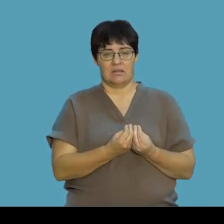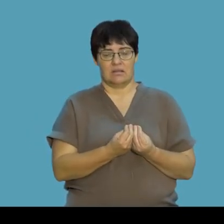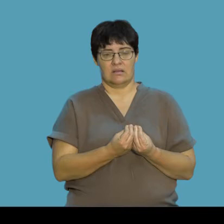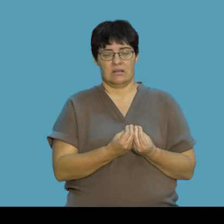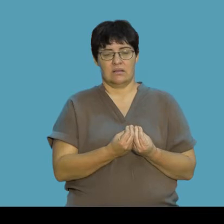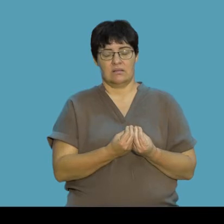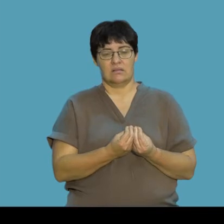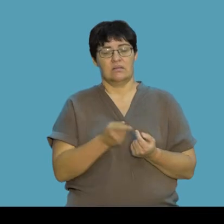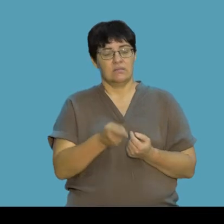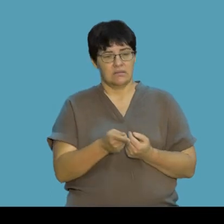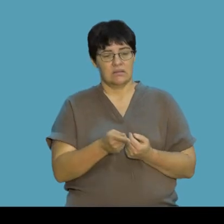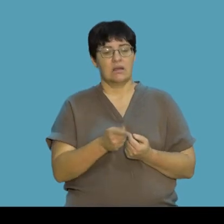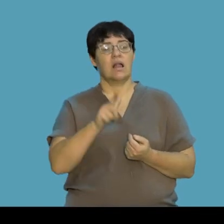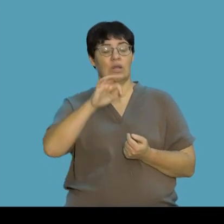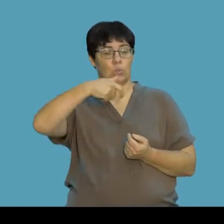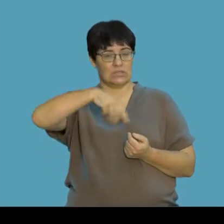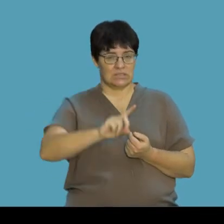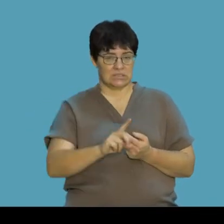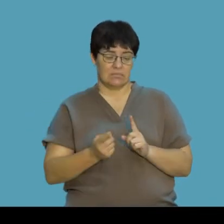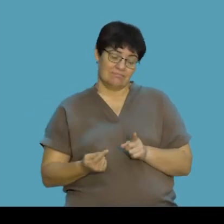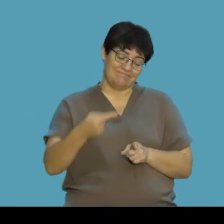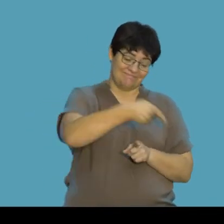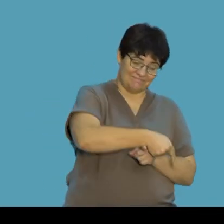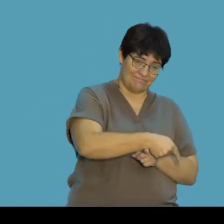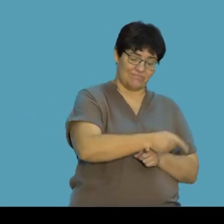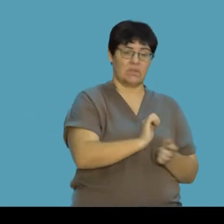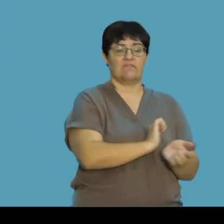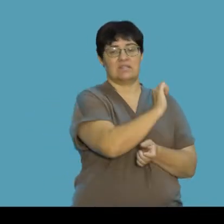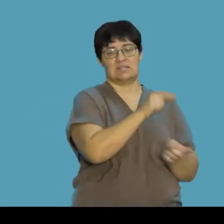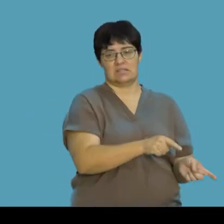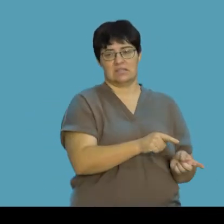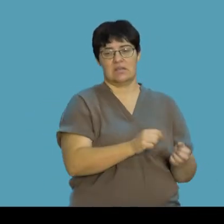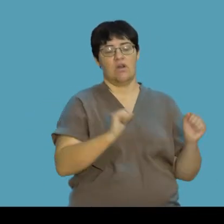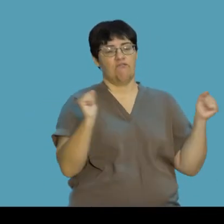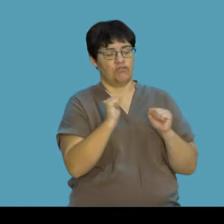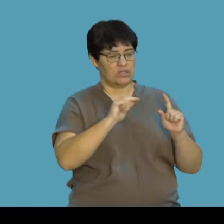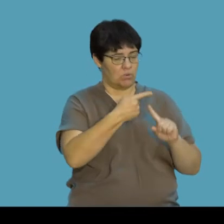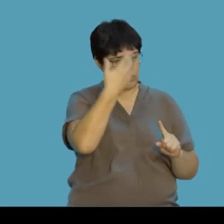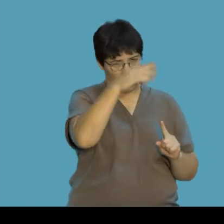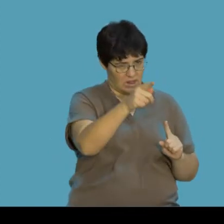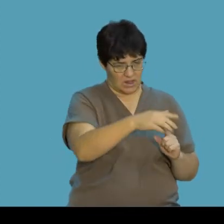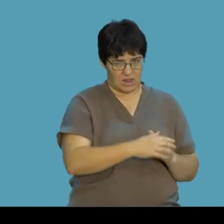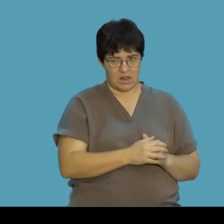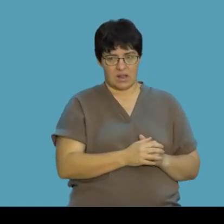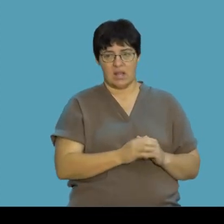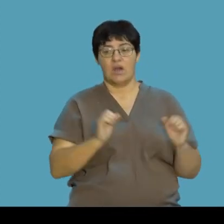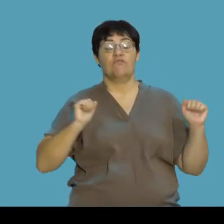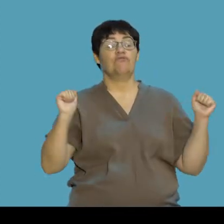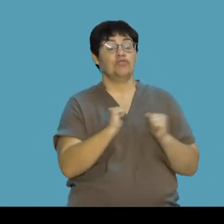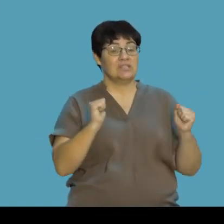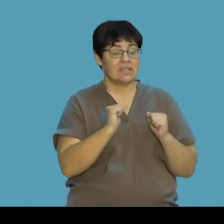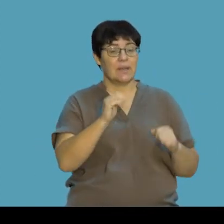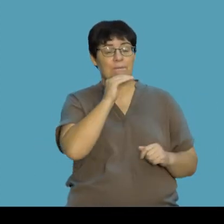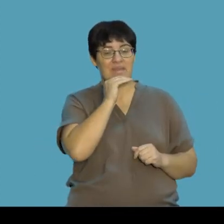which a liquid substance in a liquid phase changes to a solid, that's the freezing point, we know that. Now, freezing is